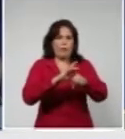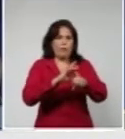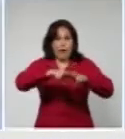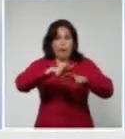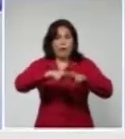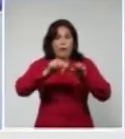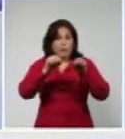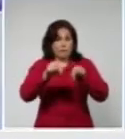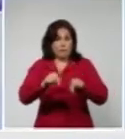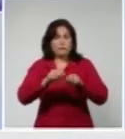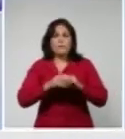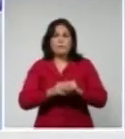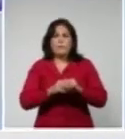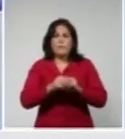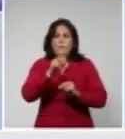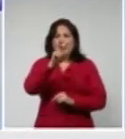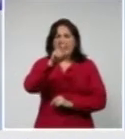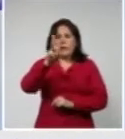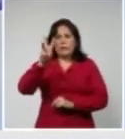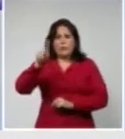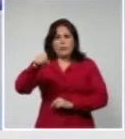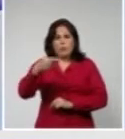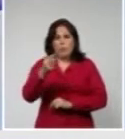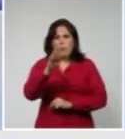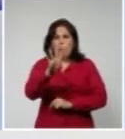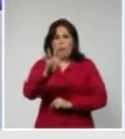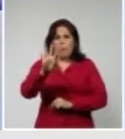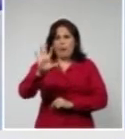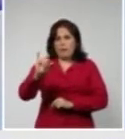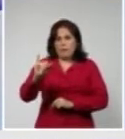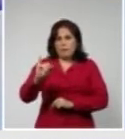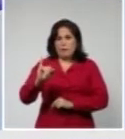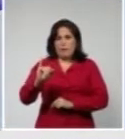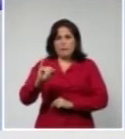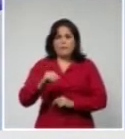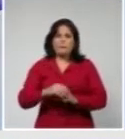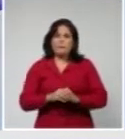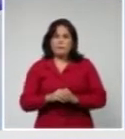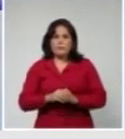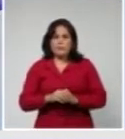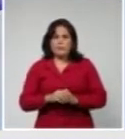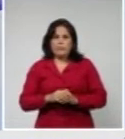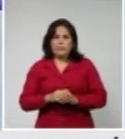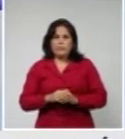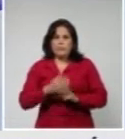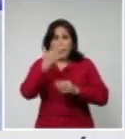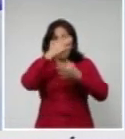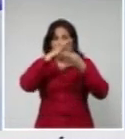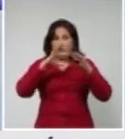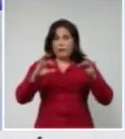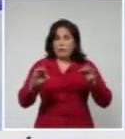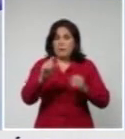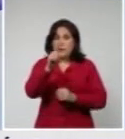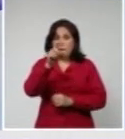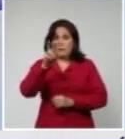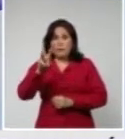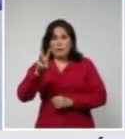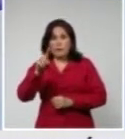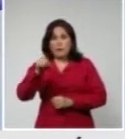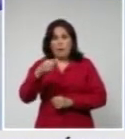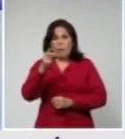them. Yesterday's results therefore mean that Havana continues to have the